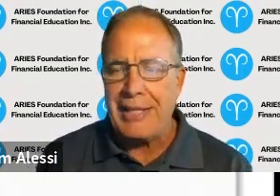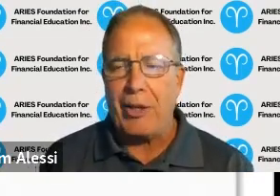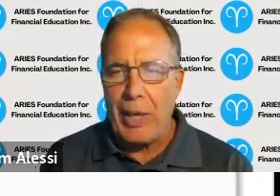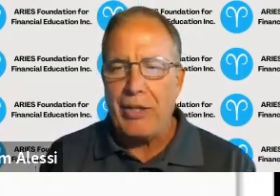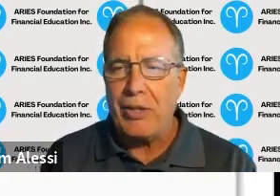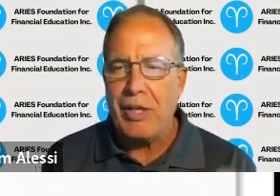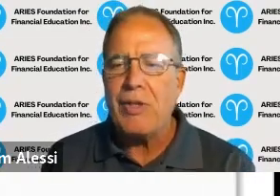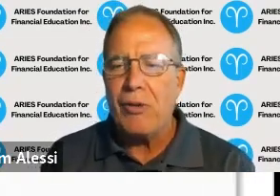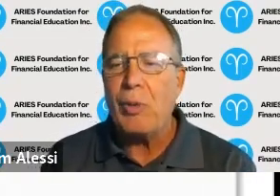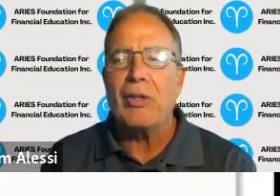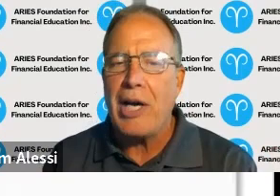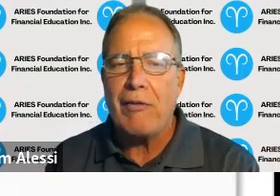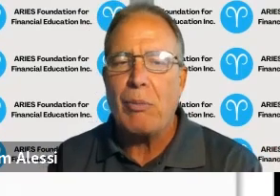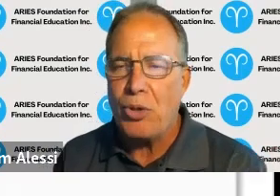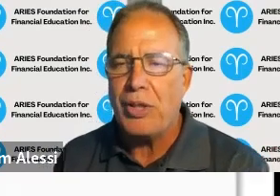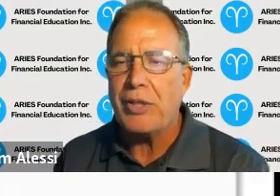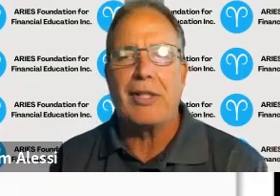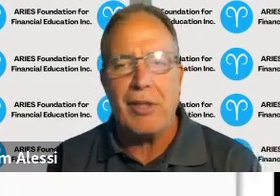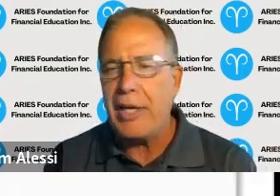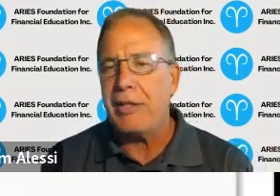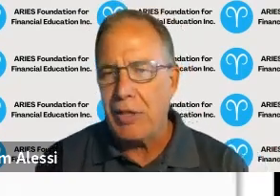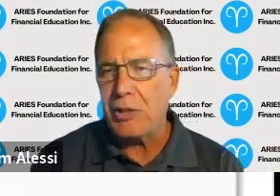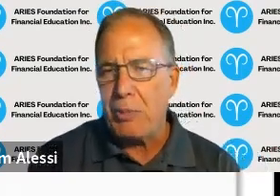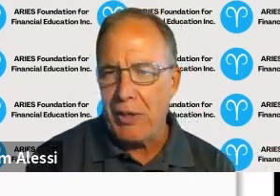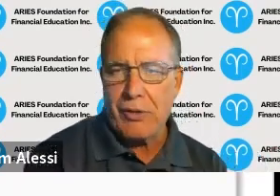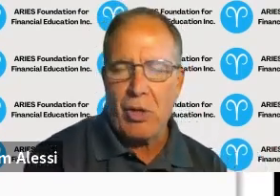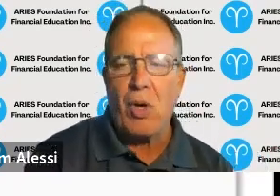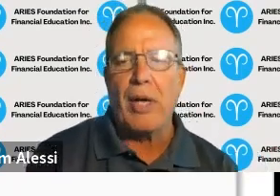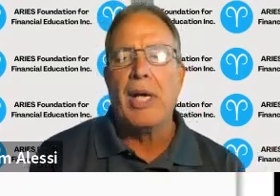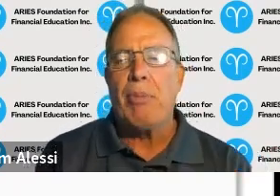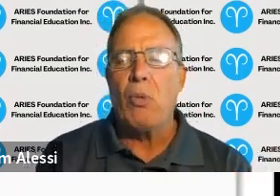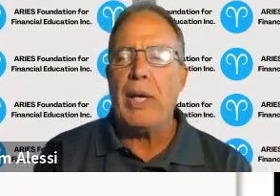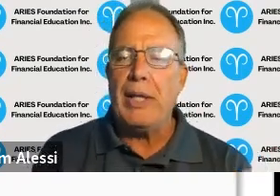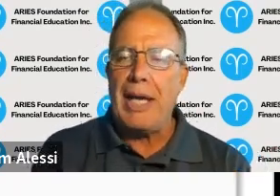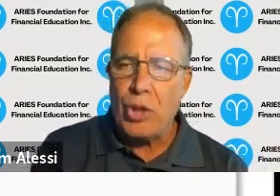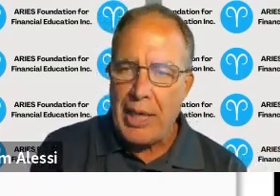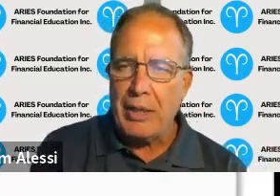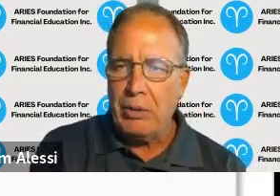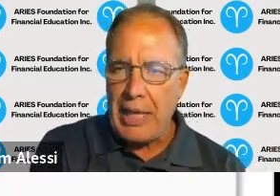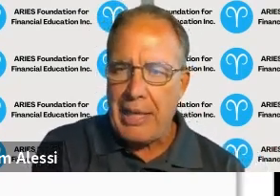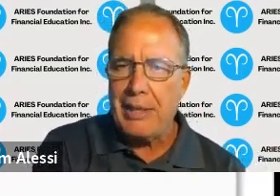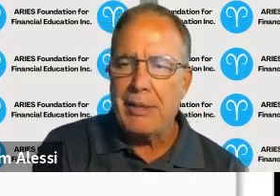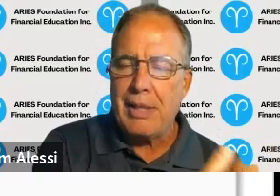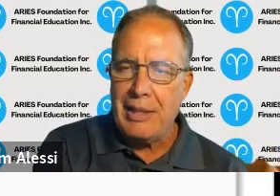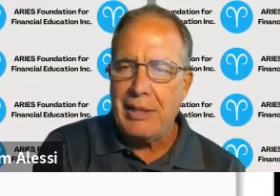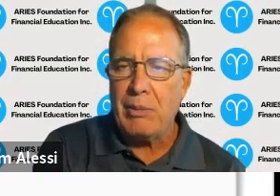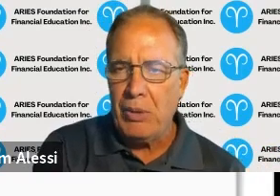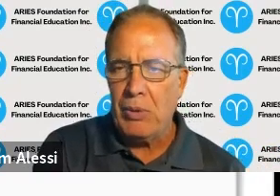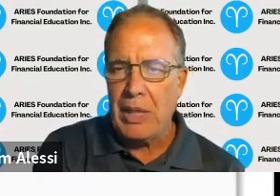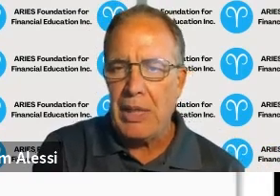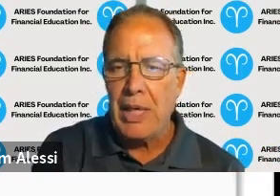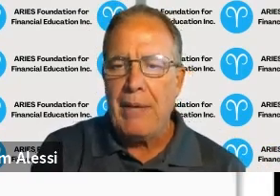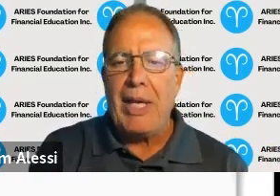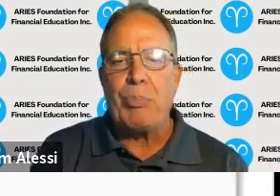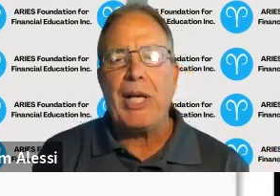complex thing, right? You're dealing with a lot of emotions and there's a lot of different experiences go on. But when that child has a